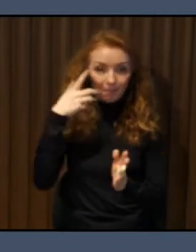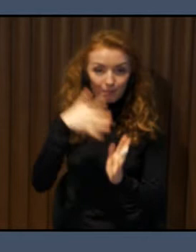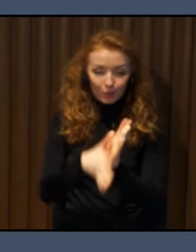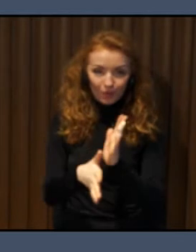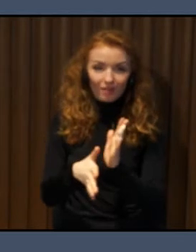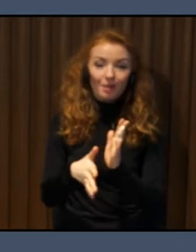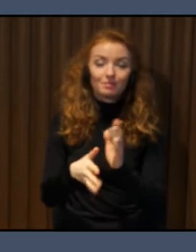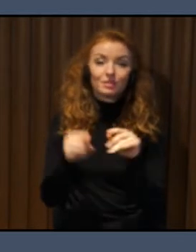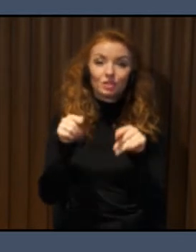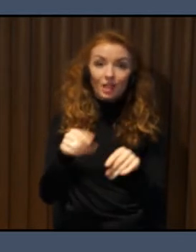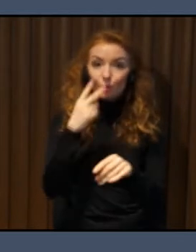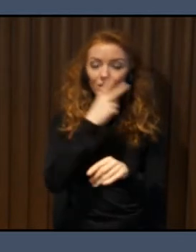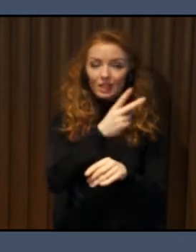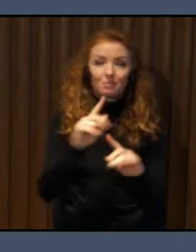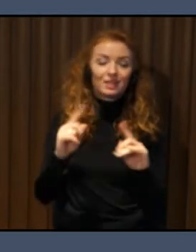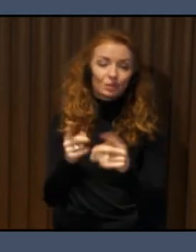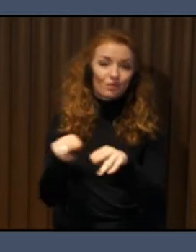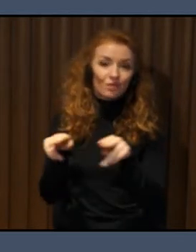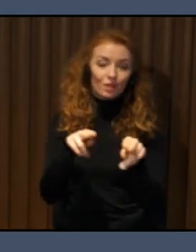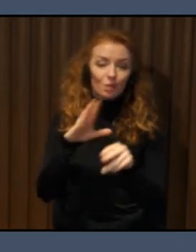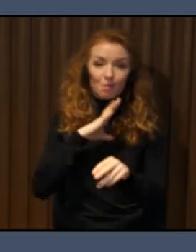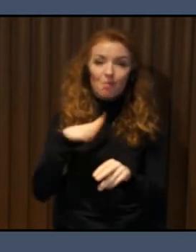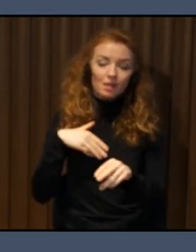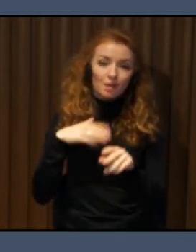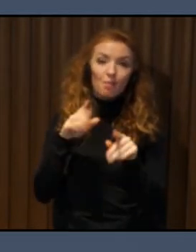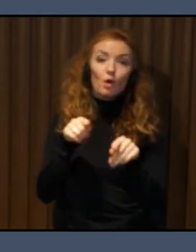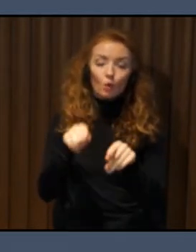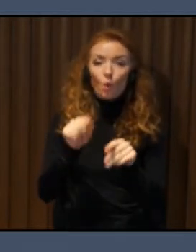video, and I will speak about it later.